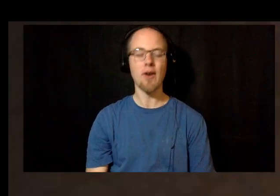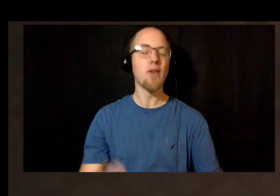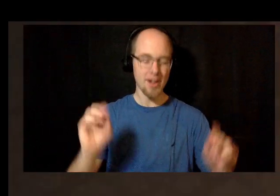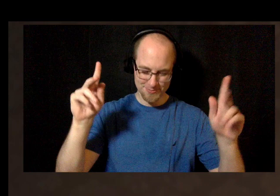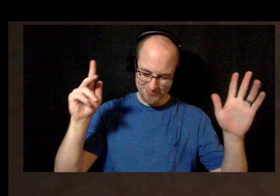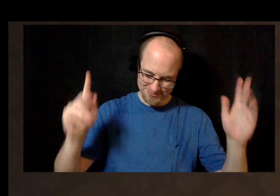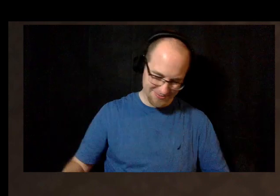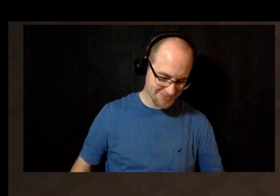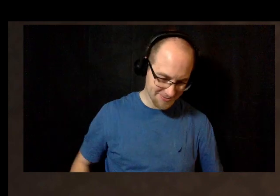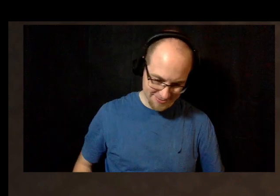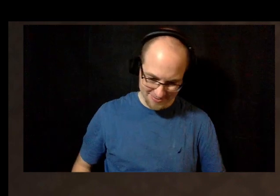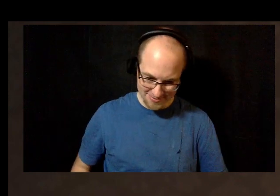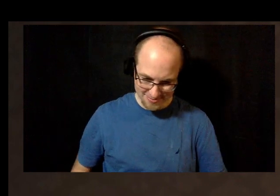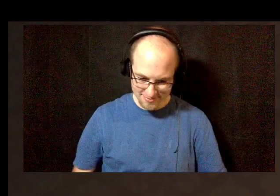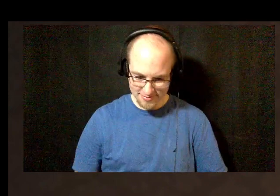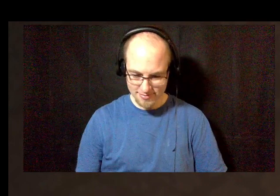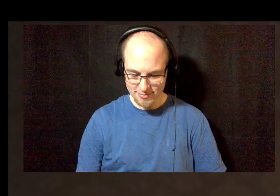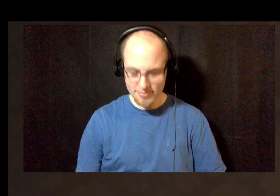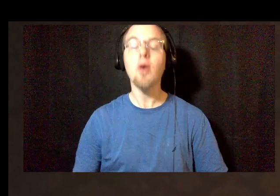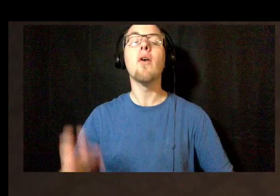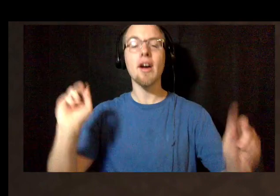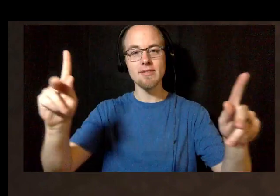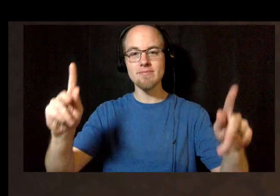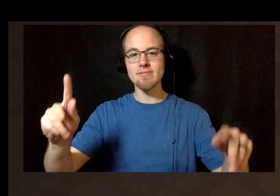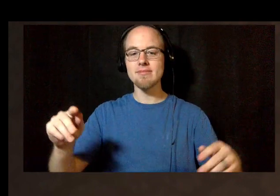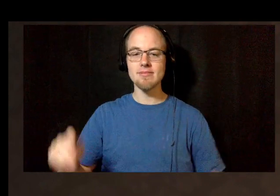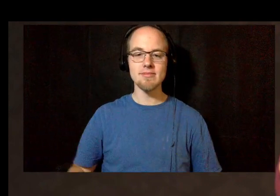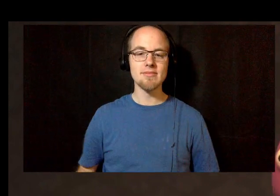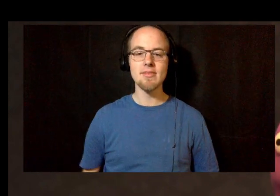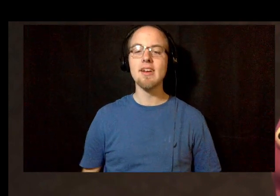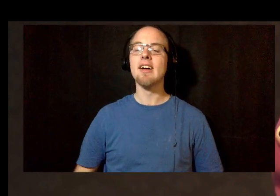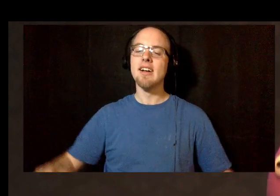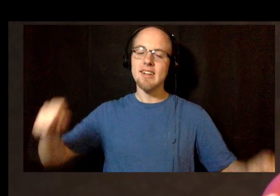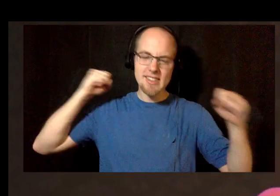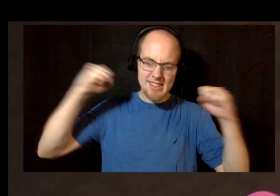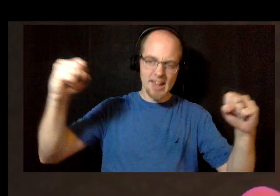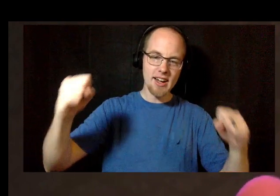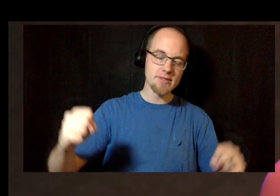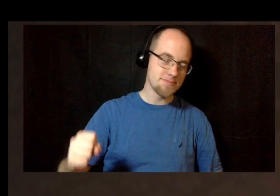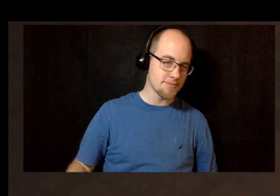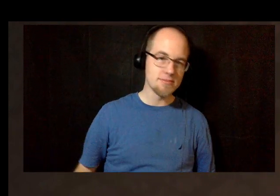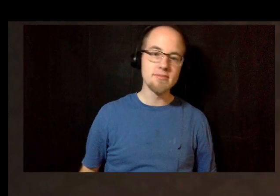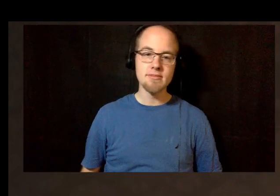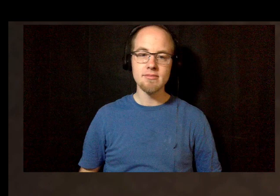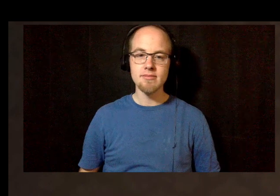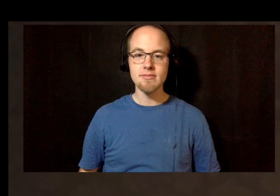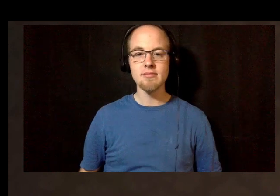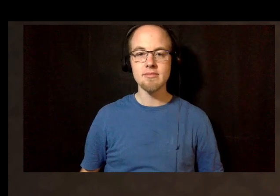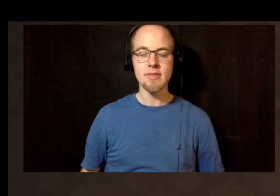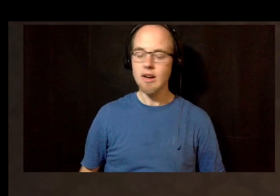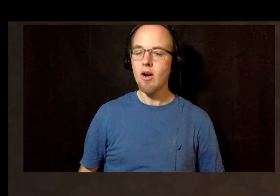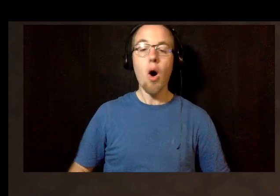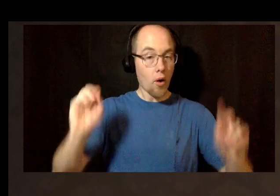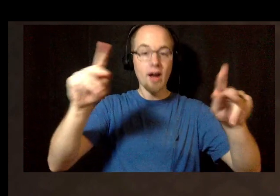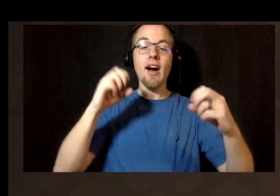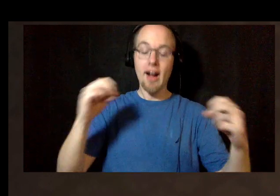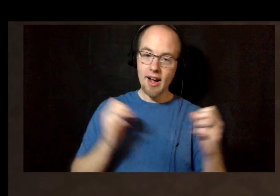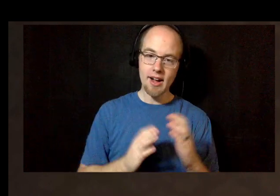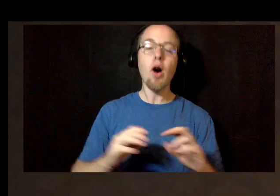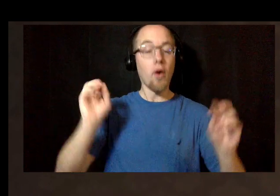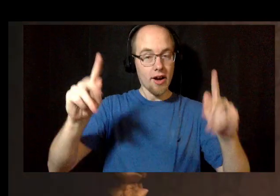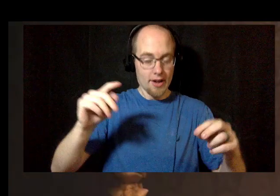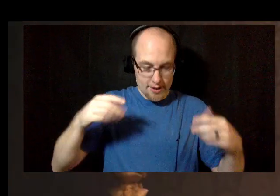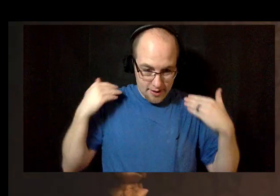Okay. Here we go. All right. Here we go. Okay. Okay. All right,